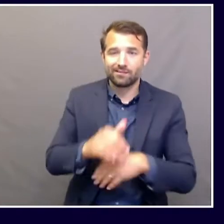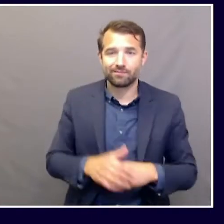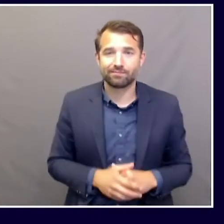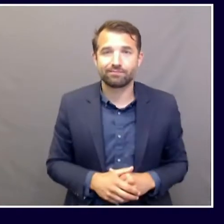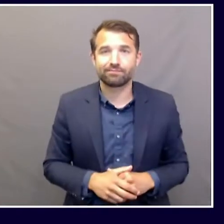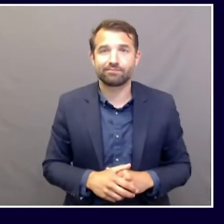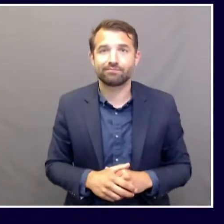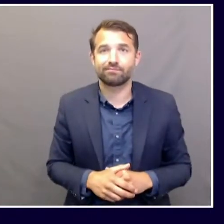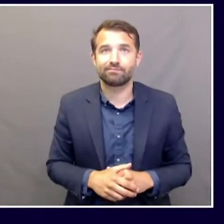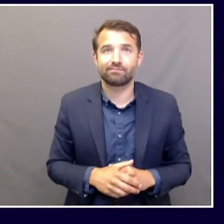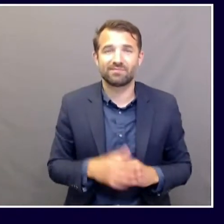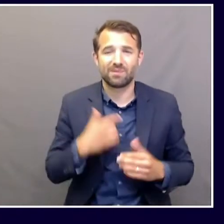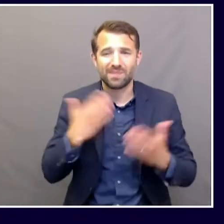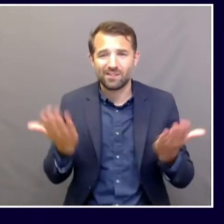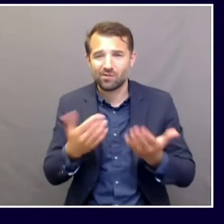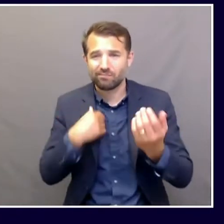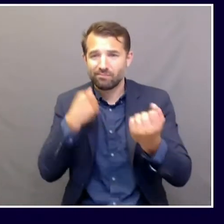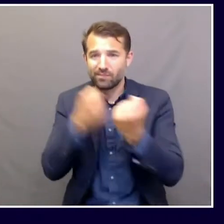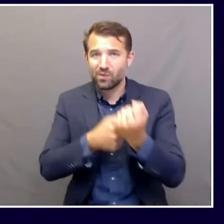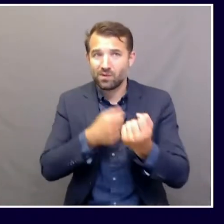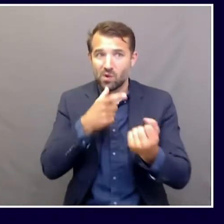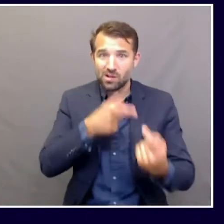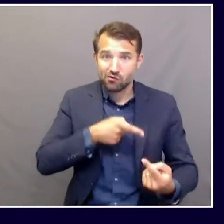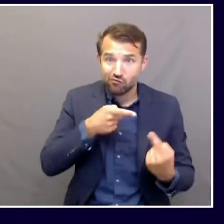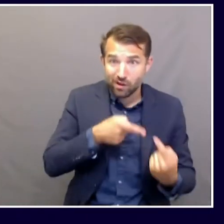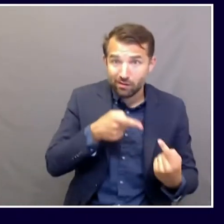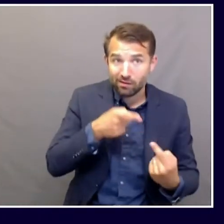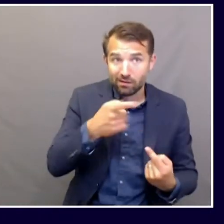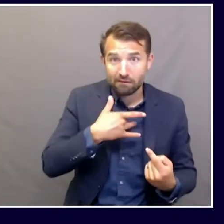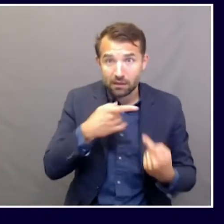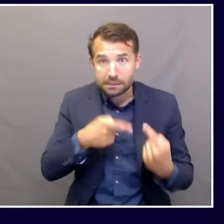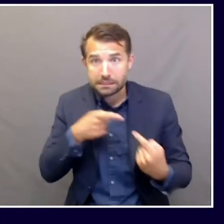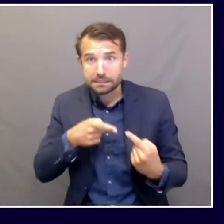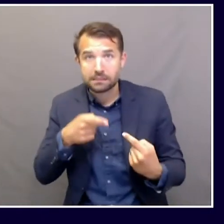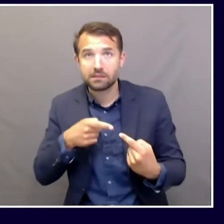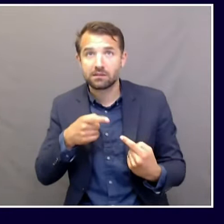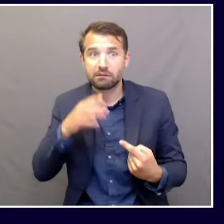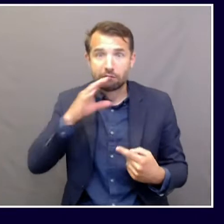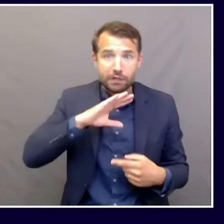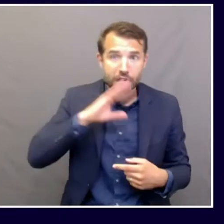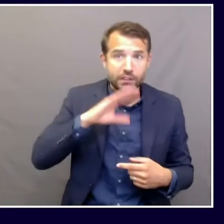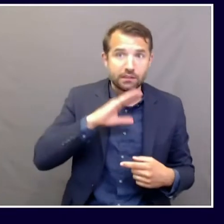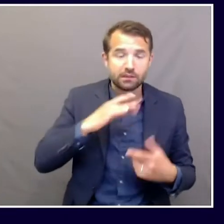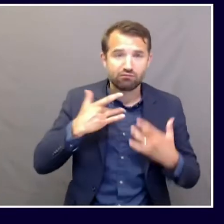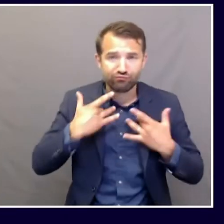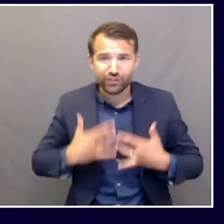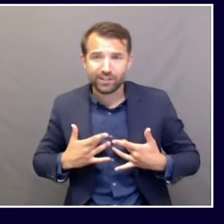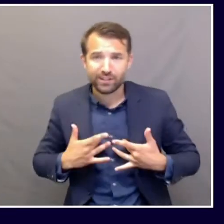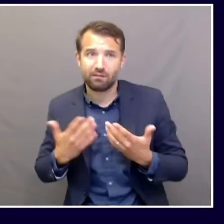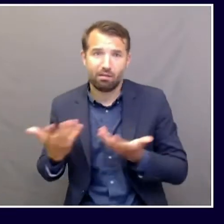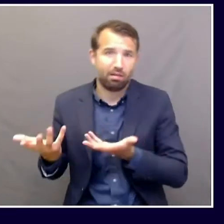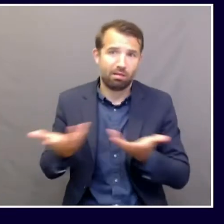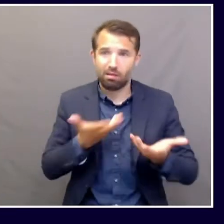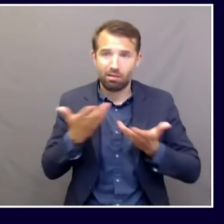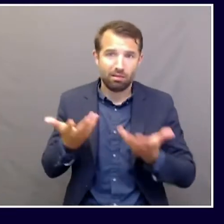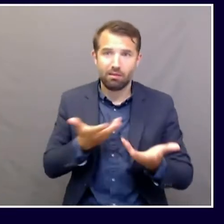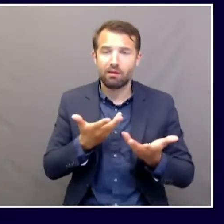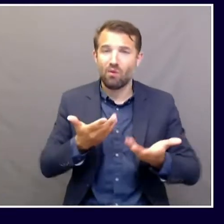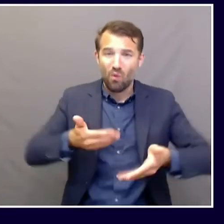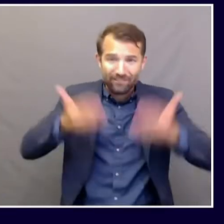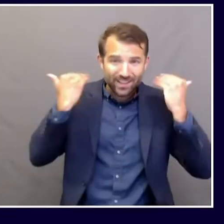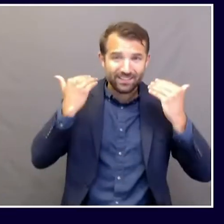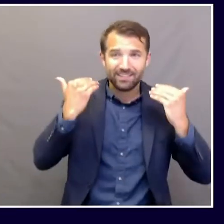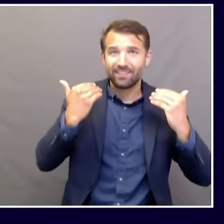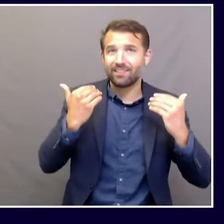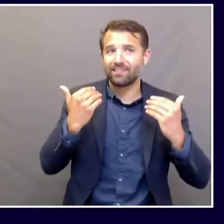in Maine who are struggling with the challenges of day-to-day living during this pandemic and this recovery. So we urge